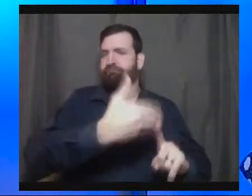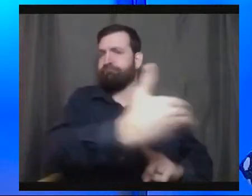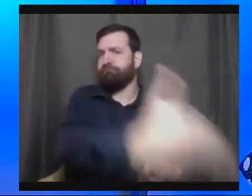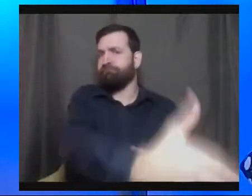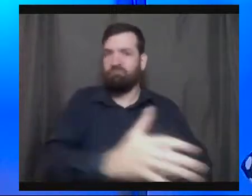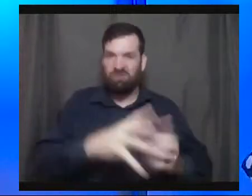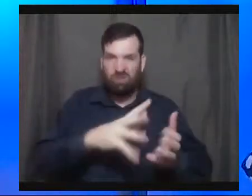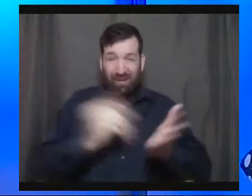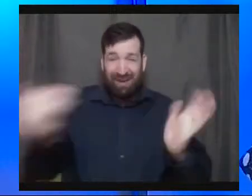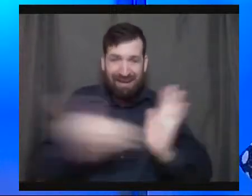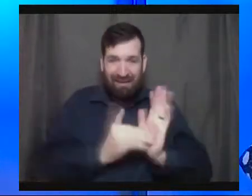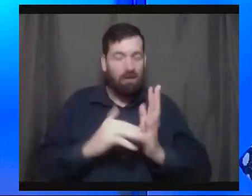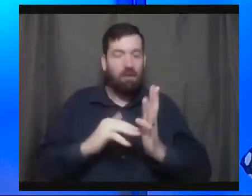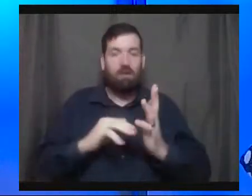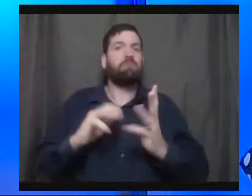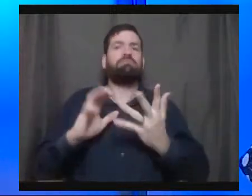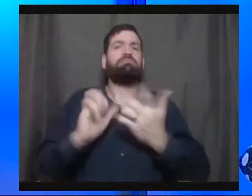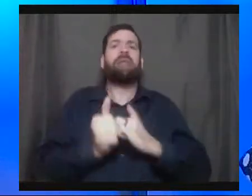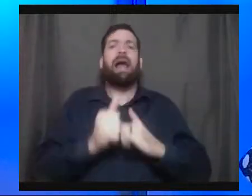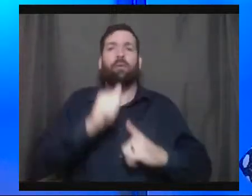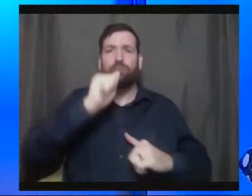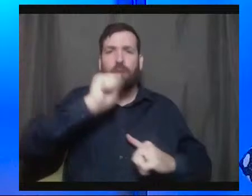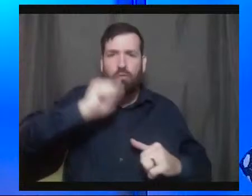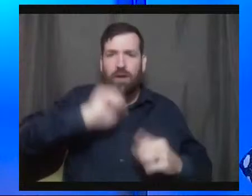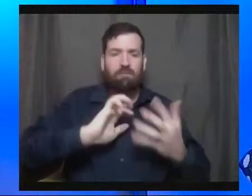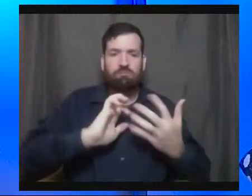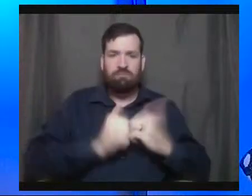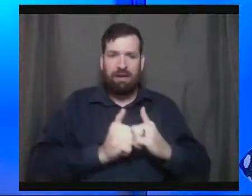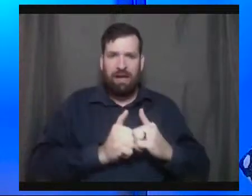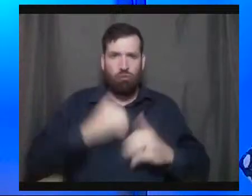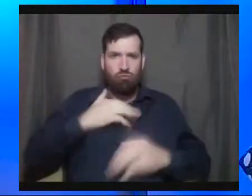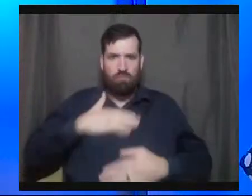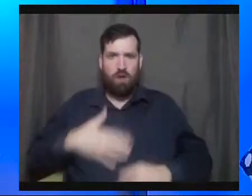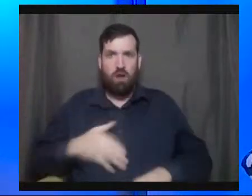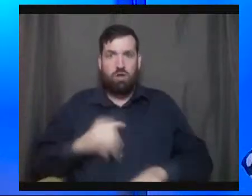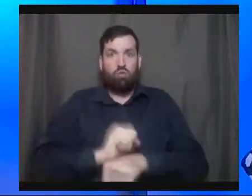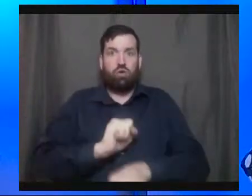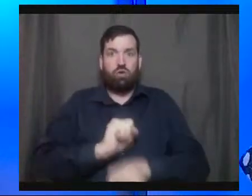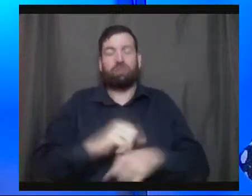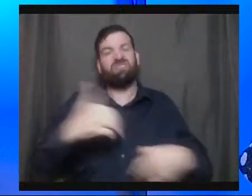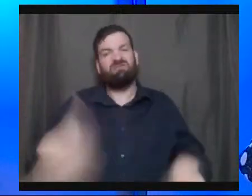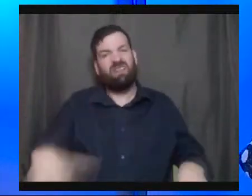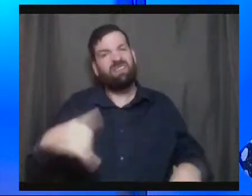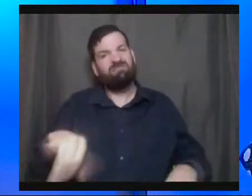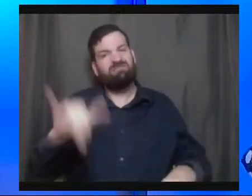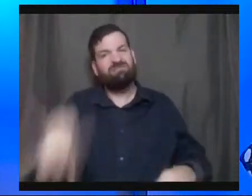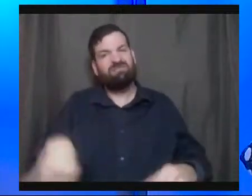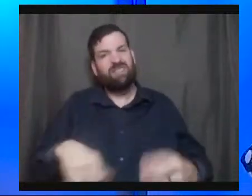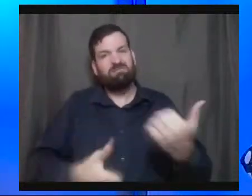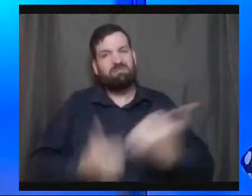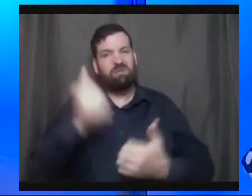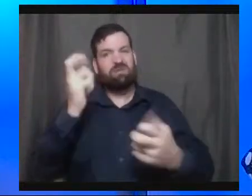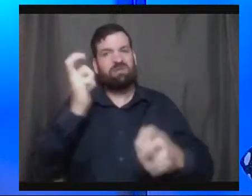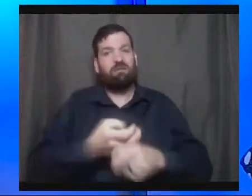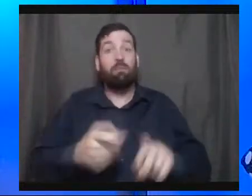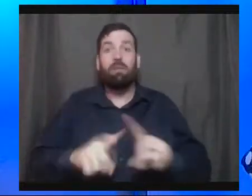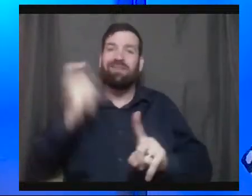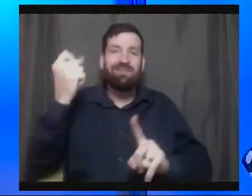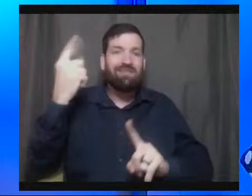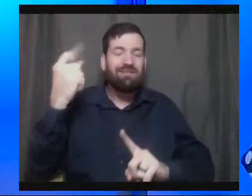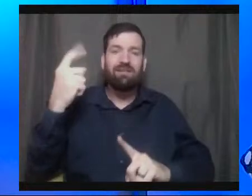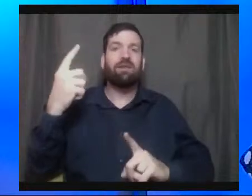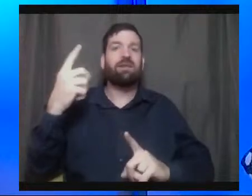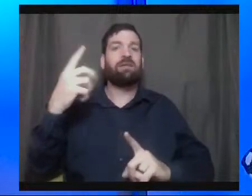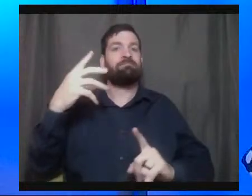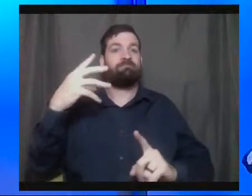to tolerate, and that whole relationship with food, I think, has been the biggest struggle. Although you kind of get past that, and I'm almost